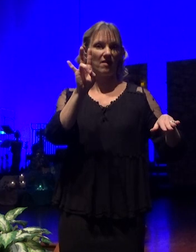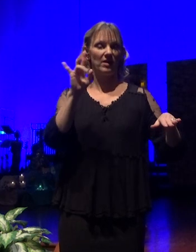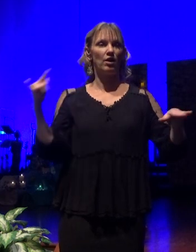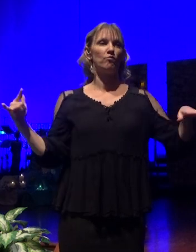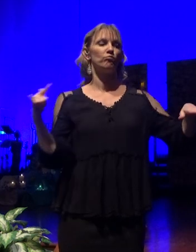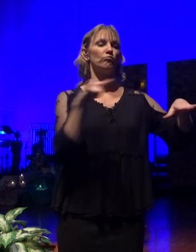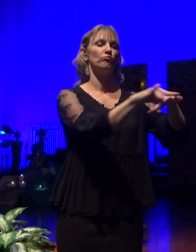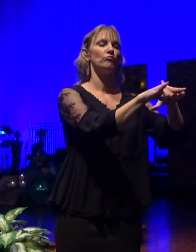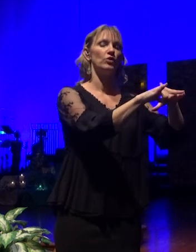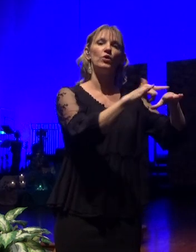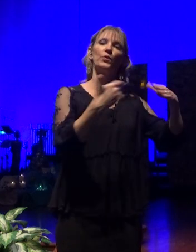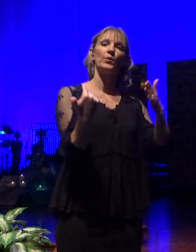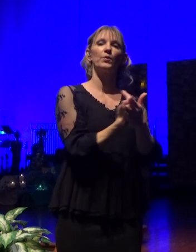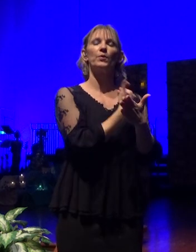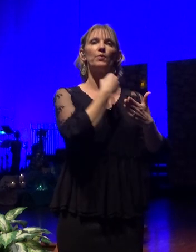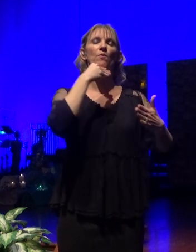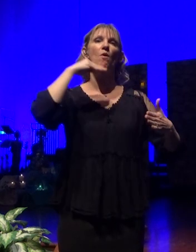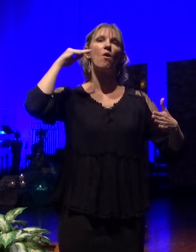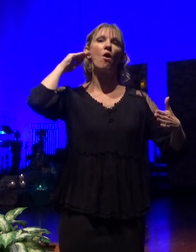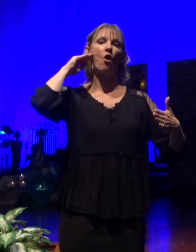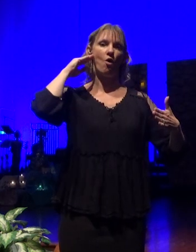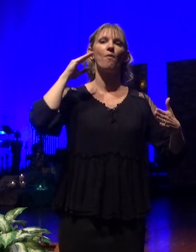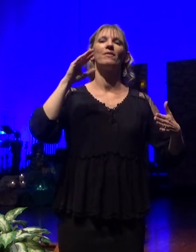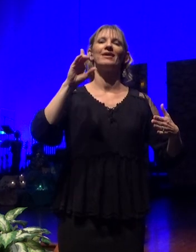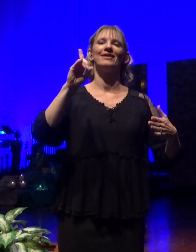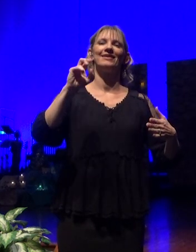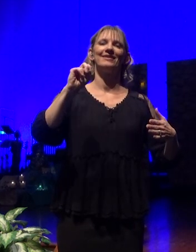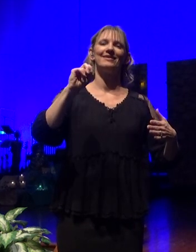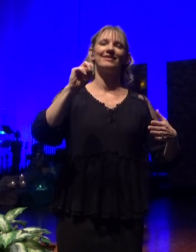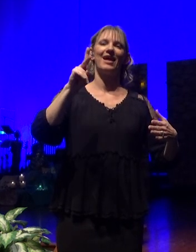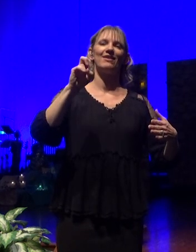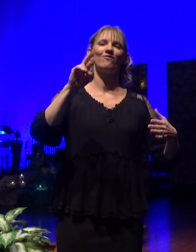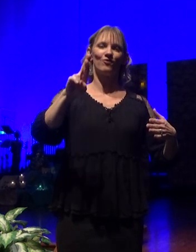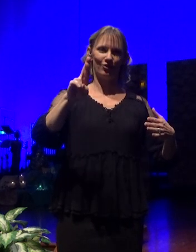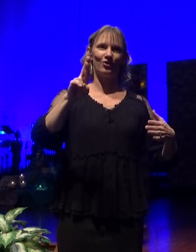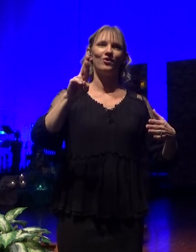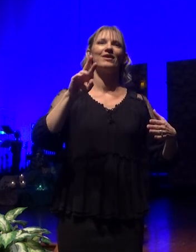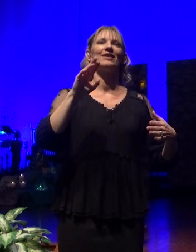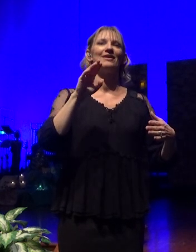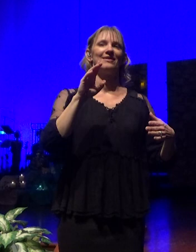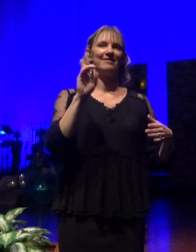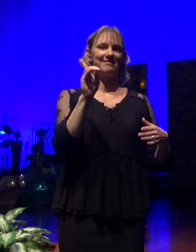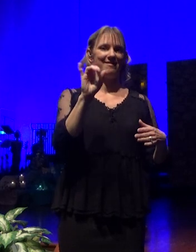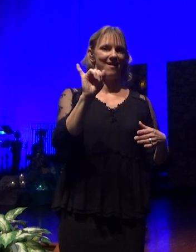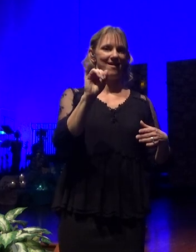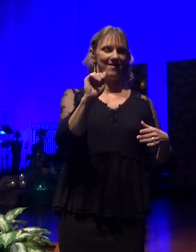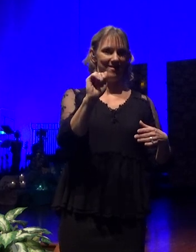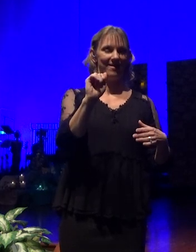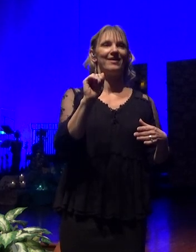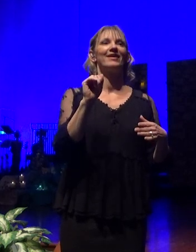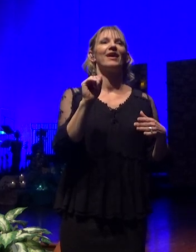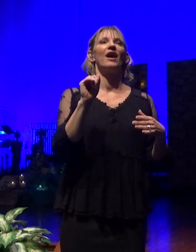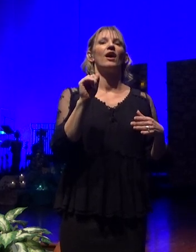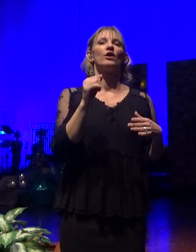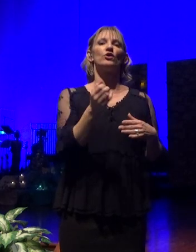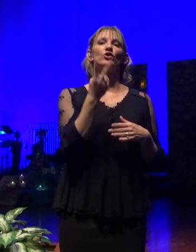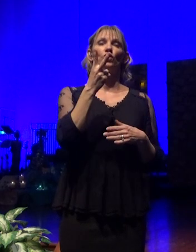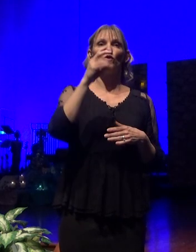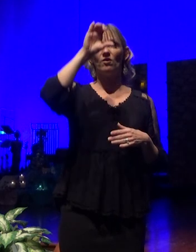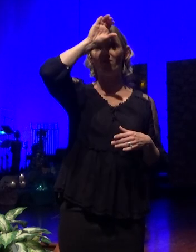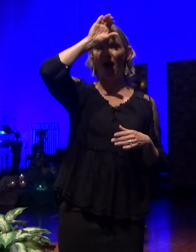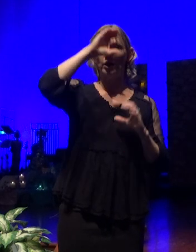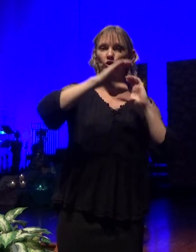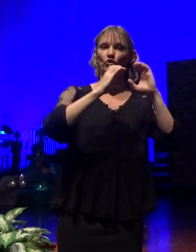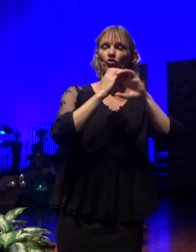hometown, her new hometown, Denver, at Denver International Airport. And there was 2 fire trucks there with the